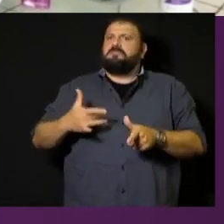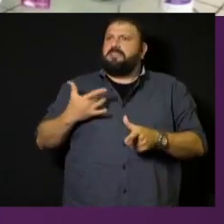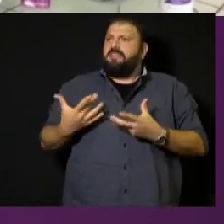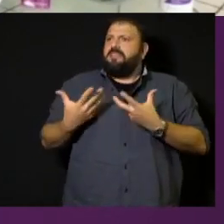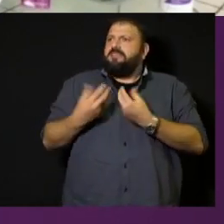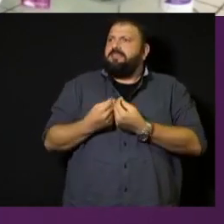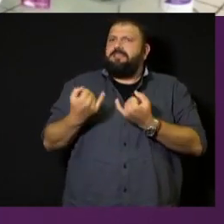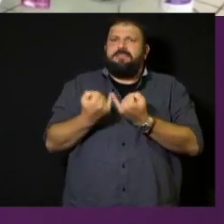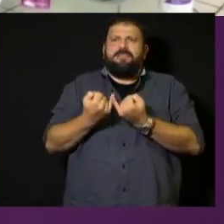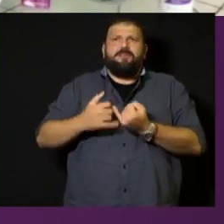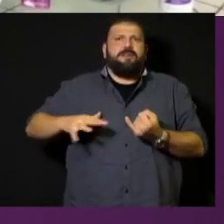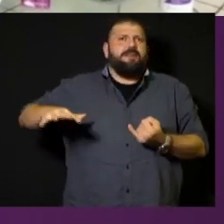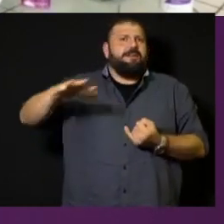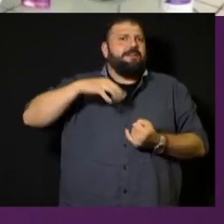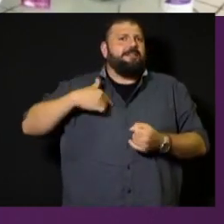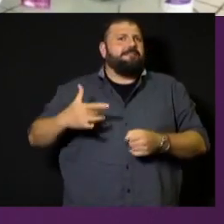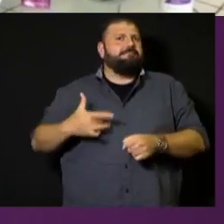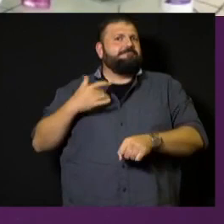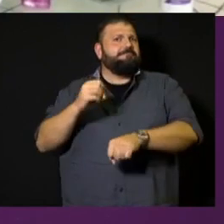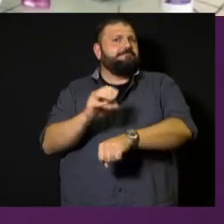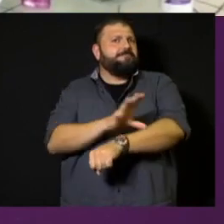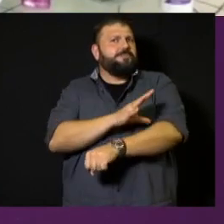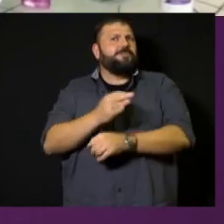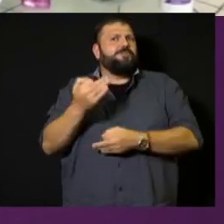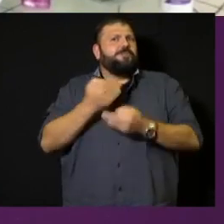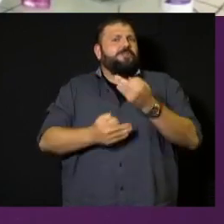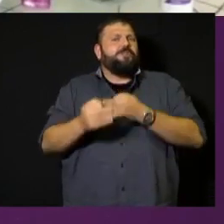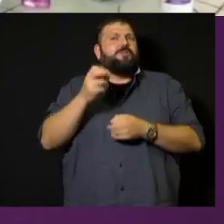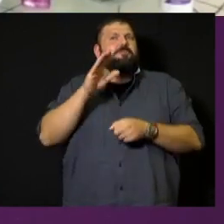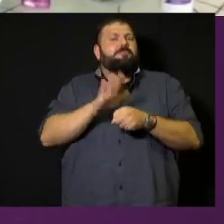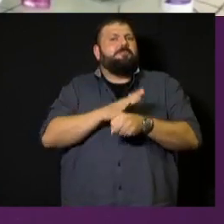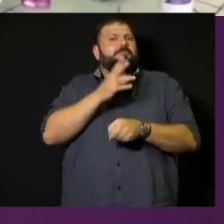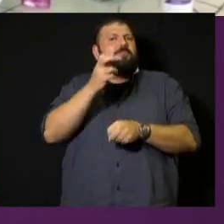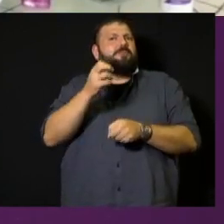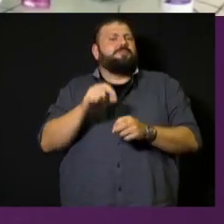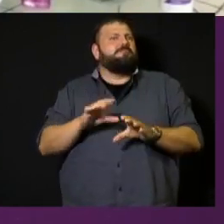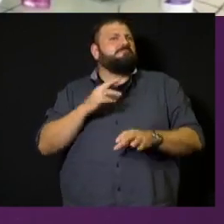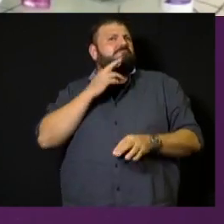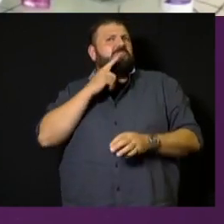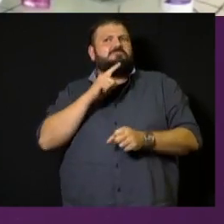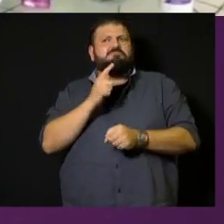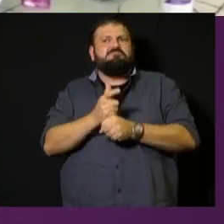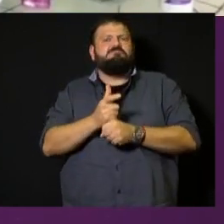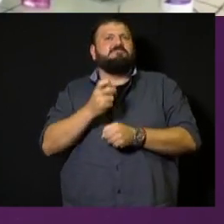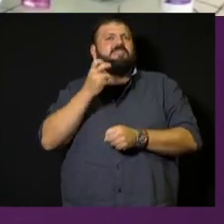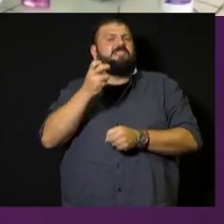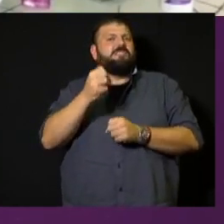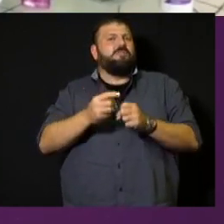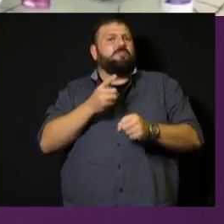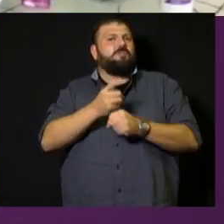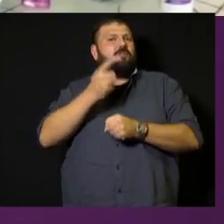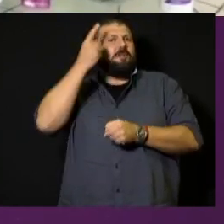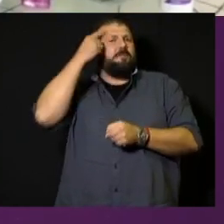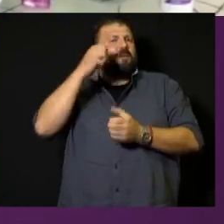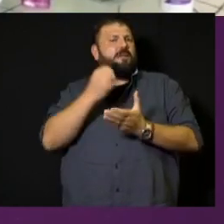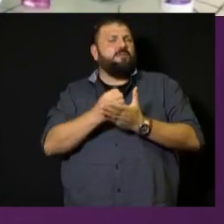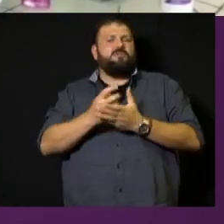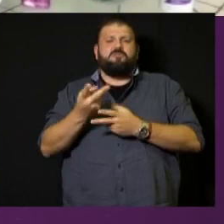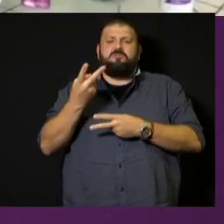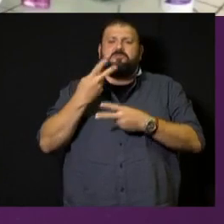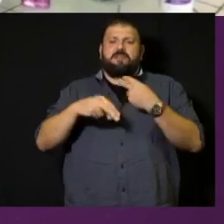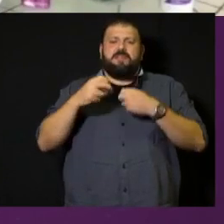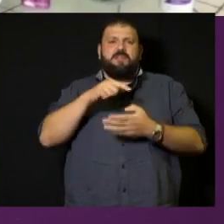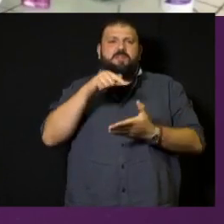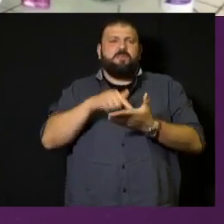emotionally with my heart here, and I found a gold mine. At first, I came to Peru to